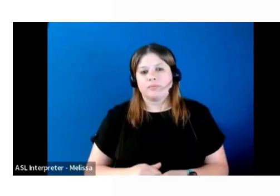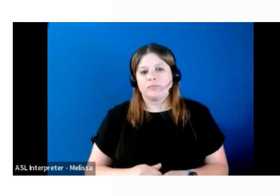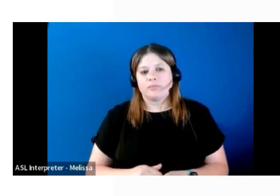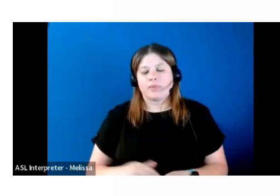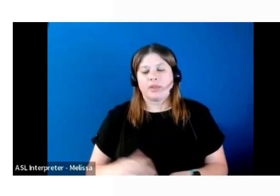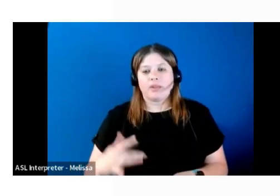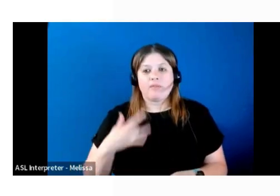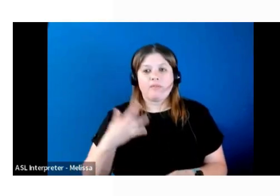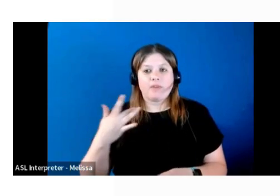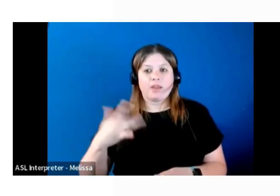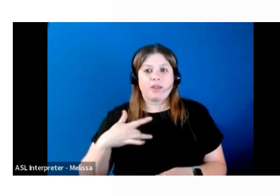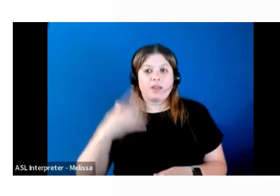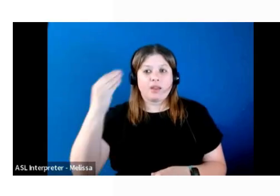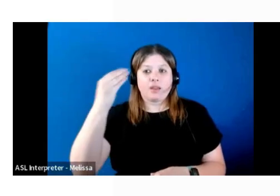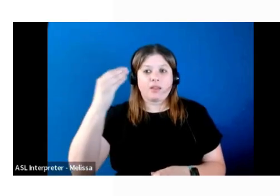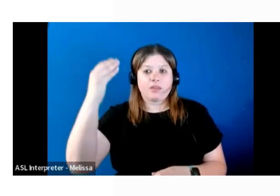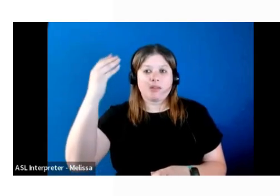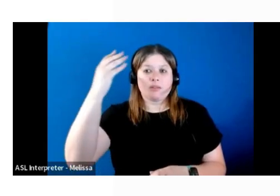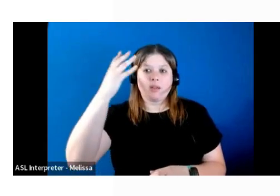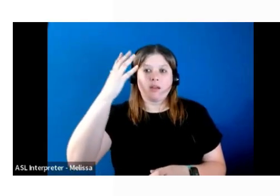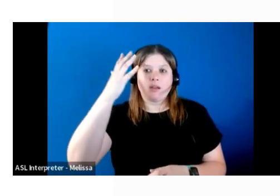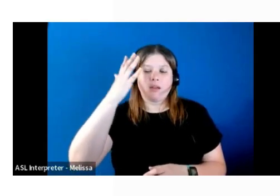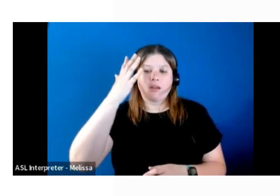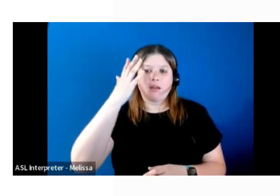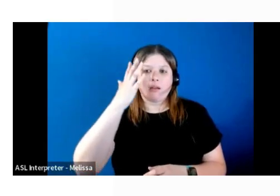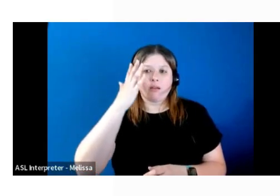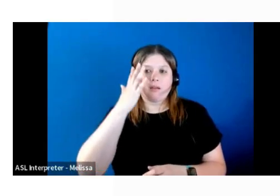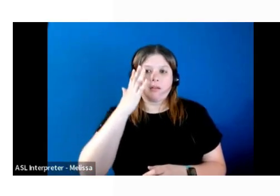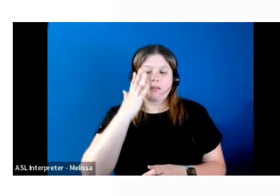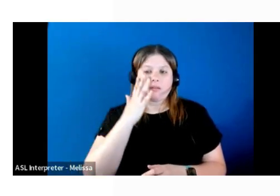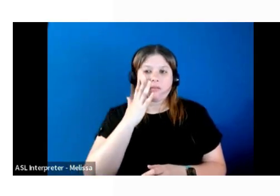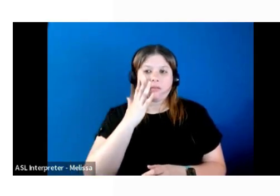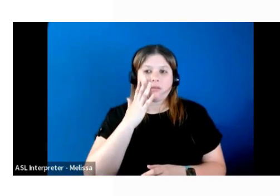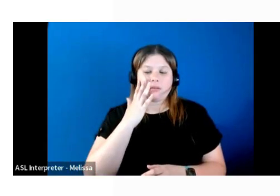Feel the sunshine on your skin.